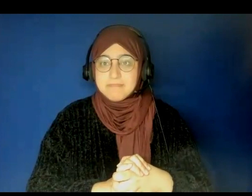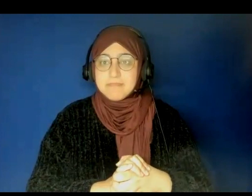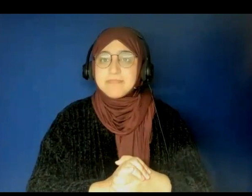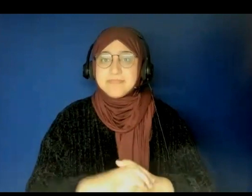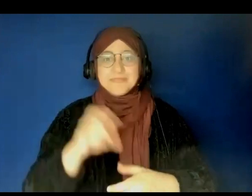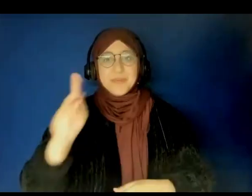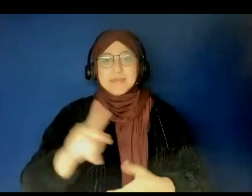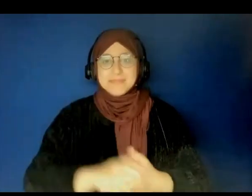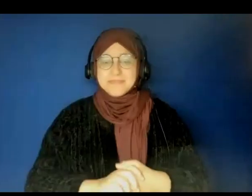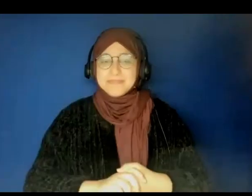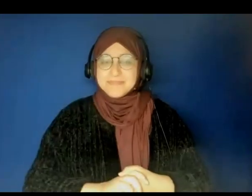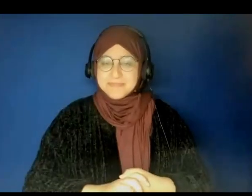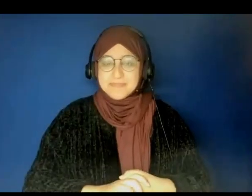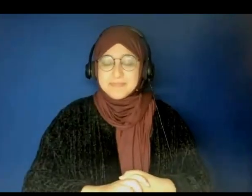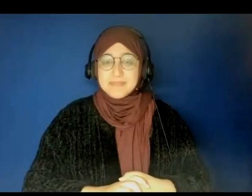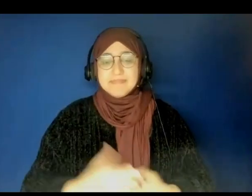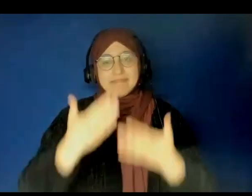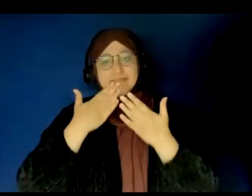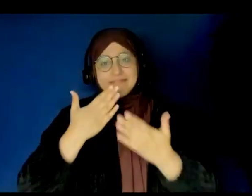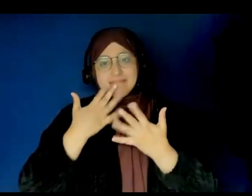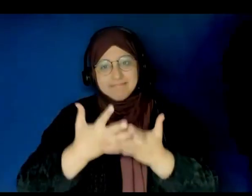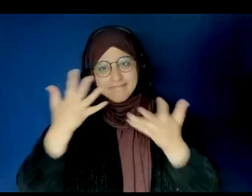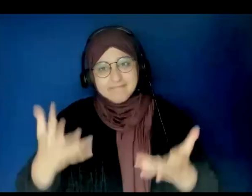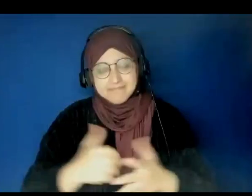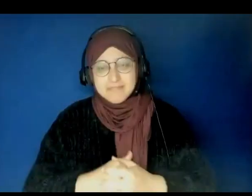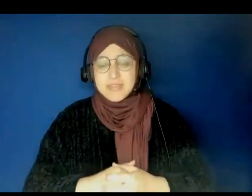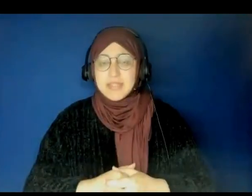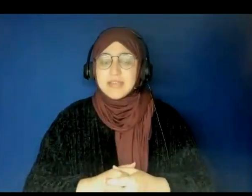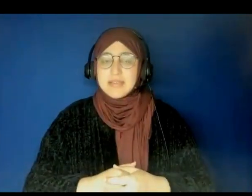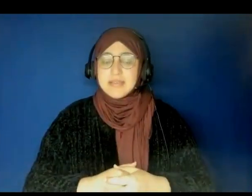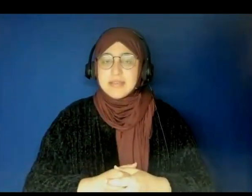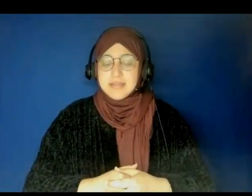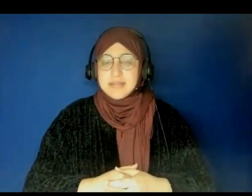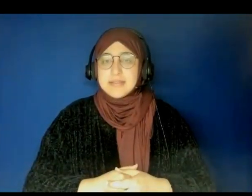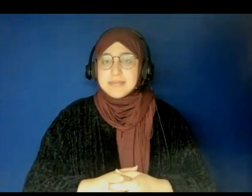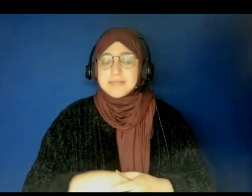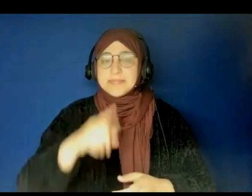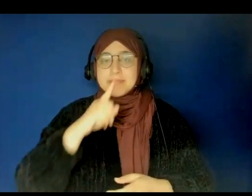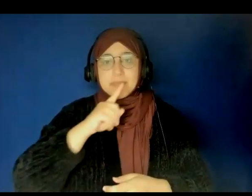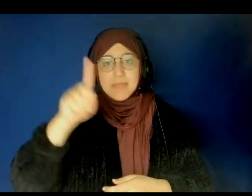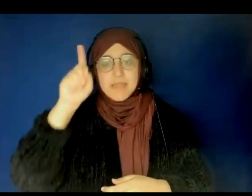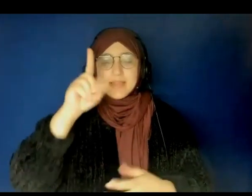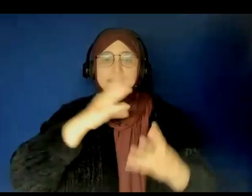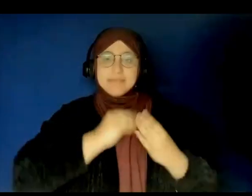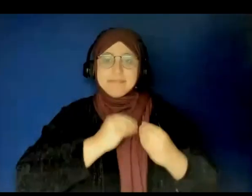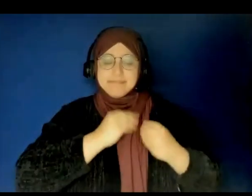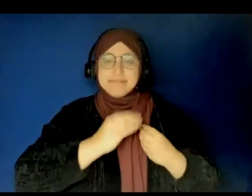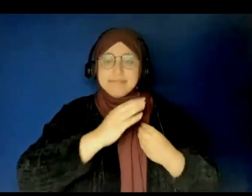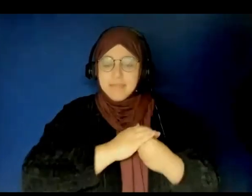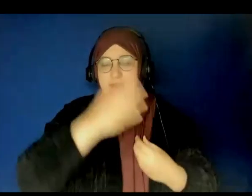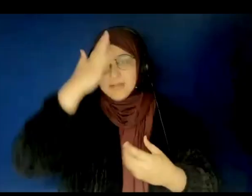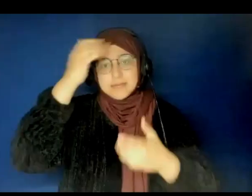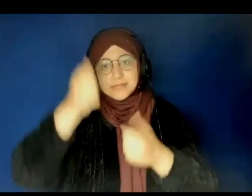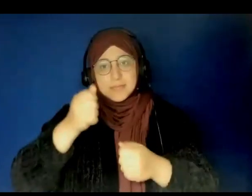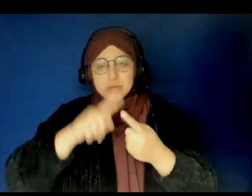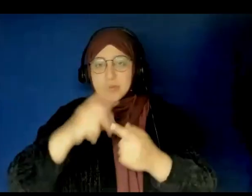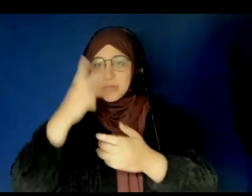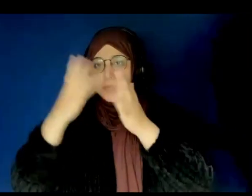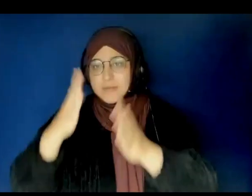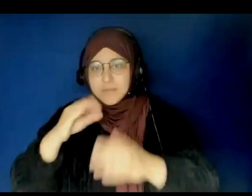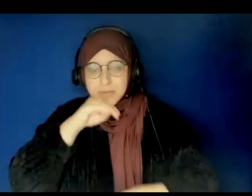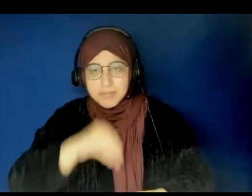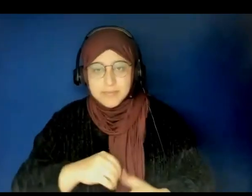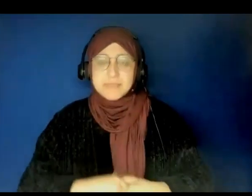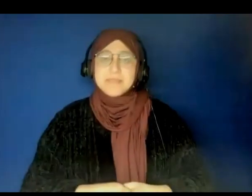Okay. Jazakallah khairan. Bismillah, walhamdulillah, wassalatu wassalamu ala rasulillah. My name is Joe